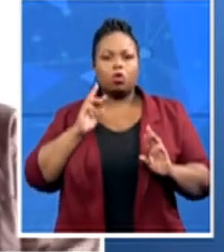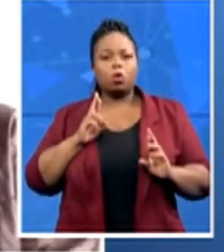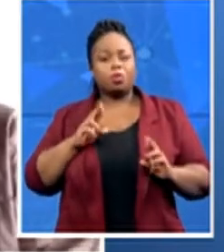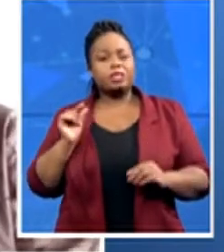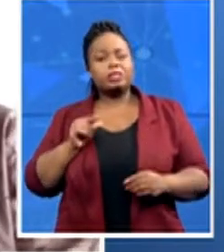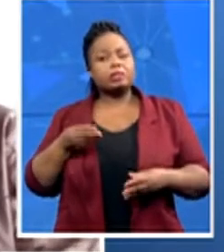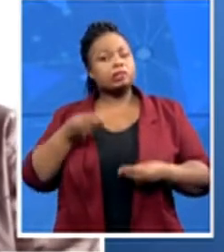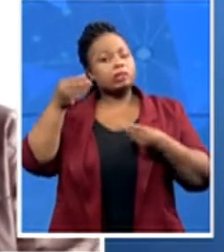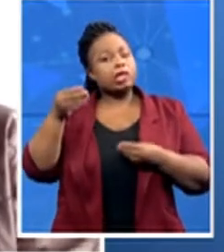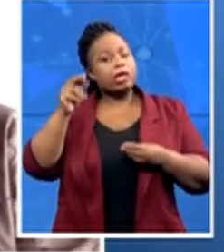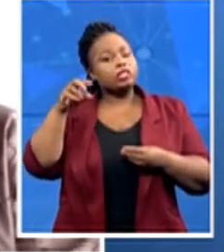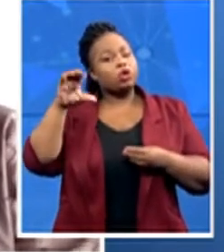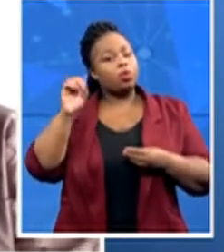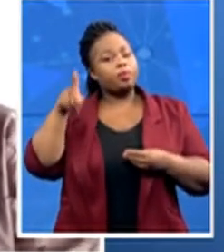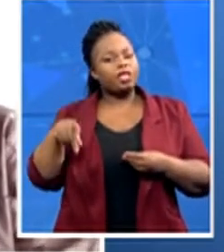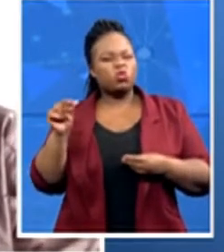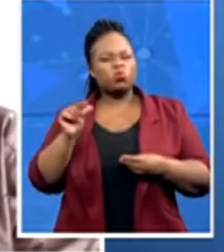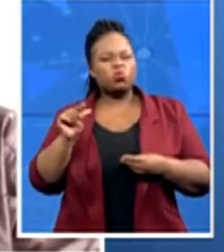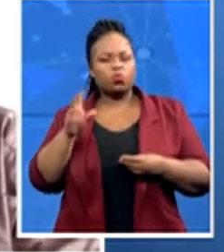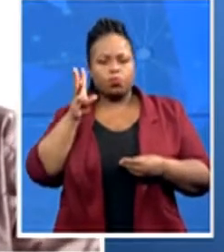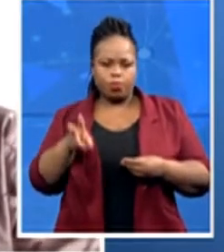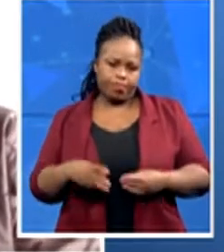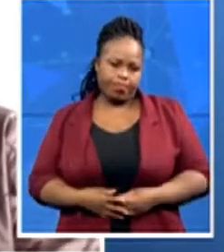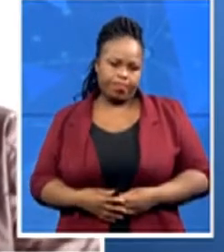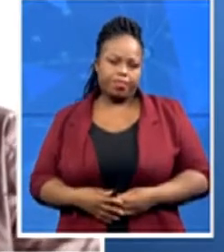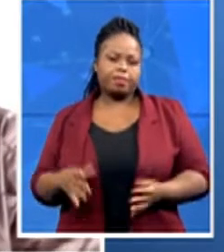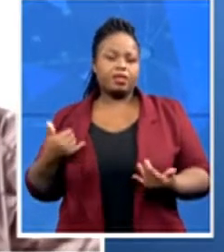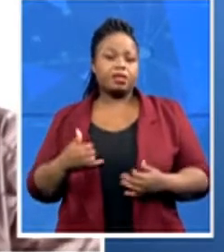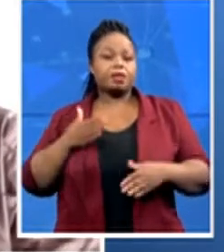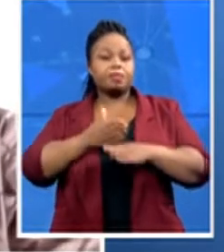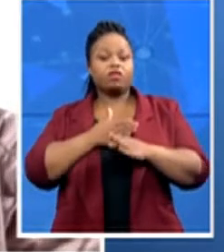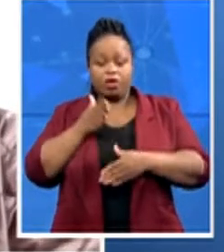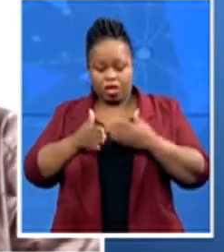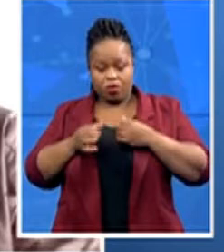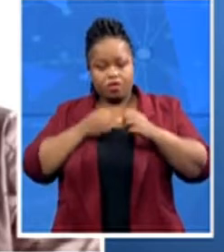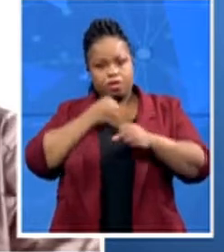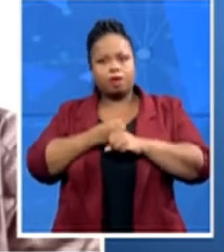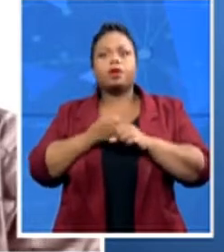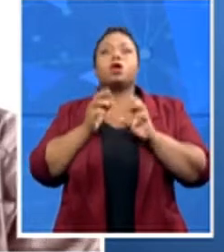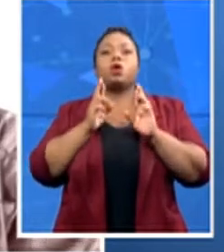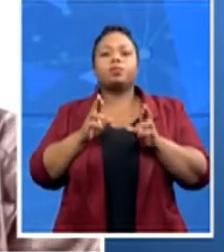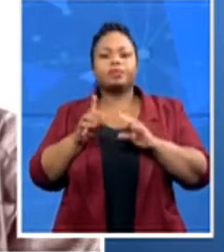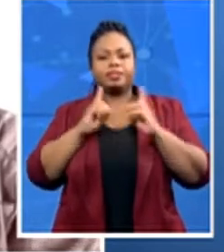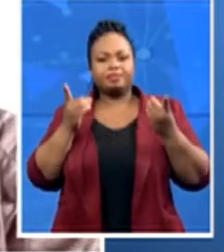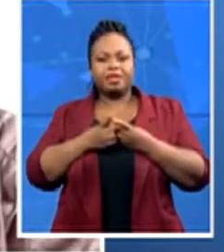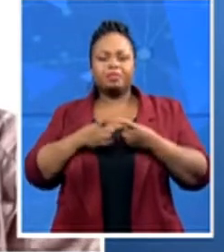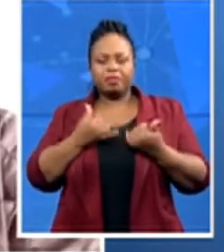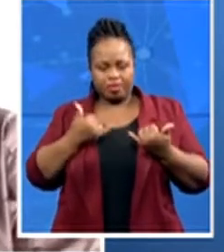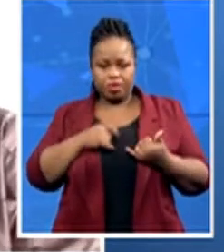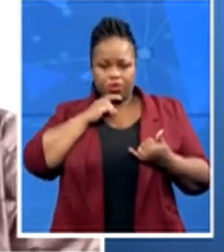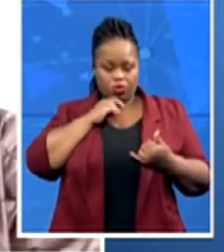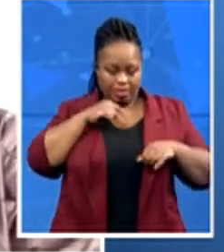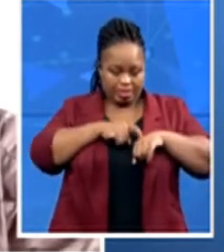sooner rather than later. And before the end of this year, that the departments use this time between now and then, once the bills have